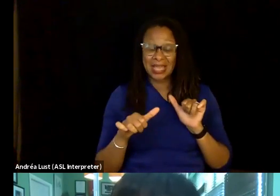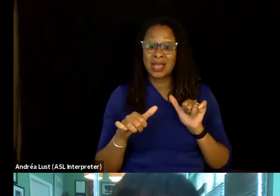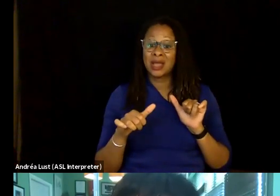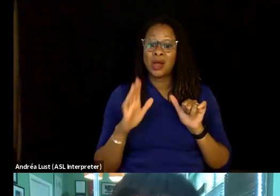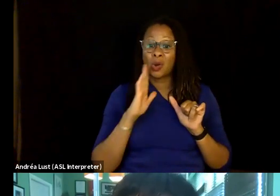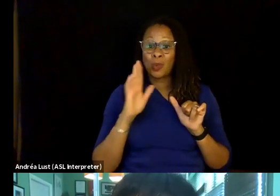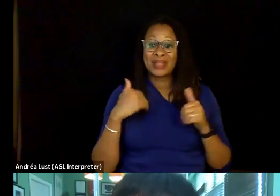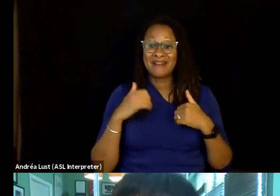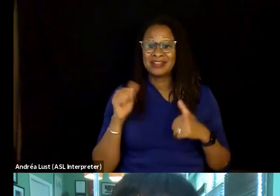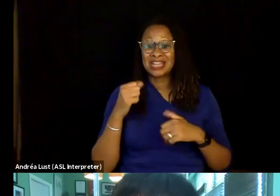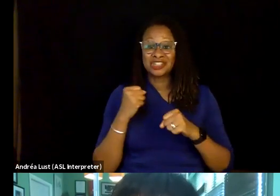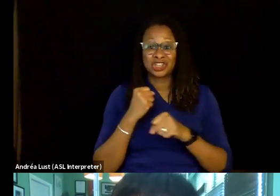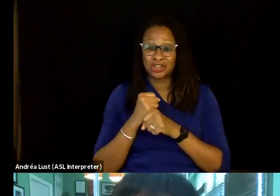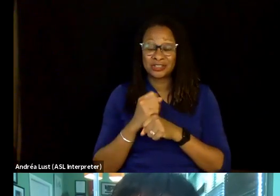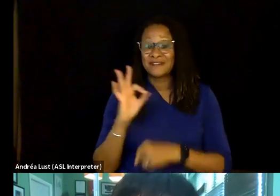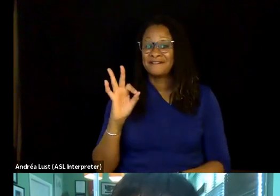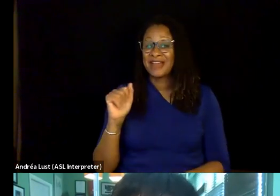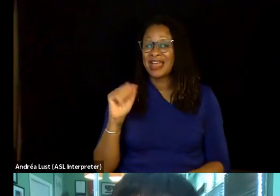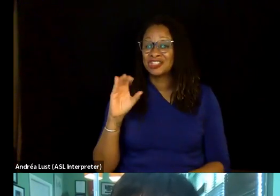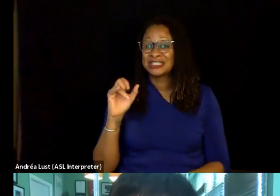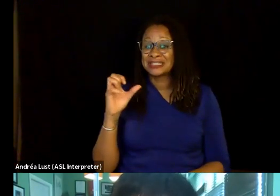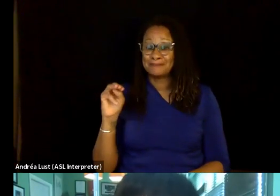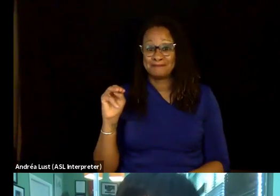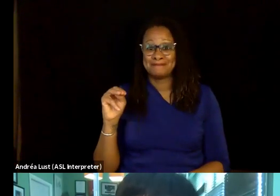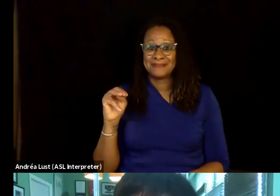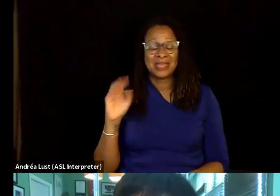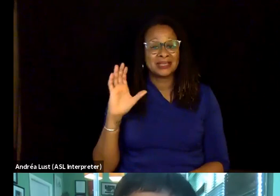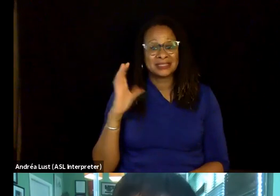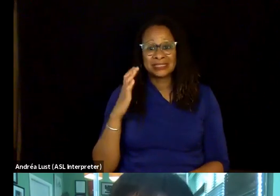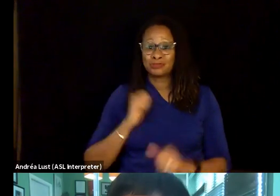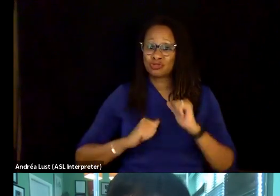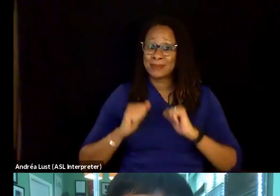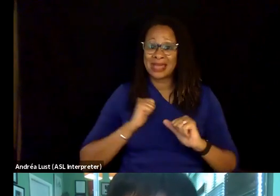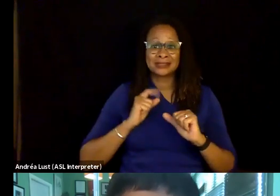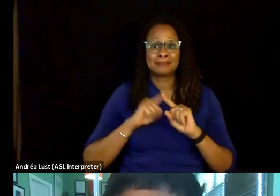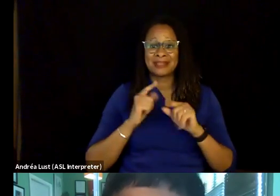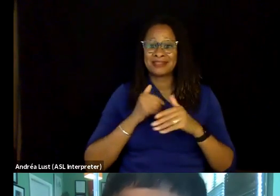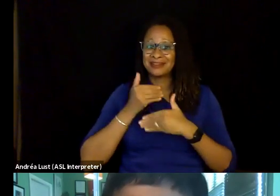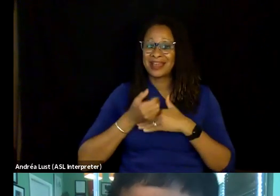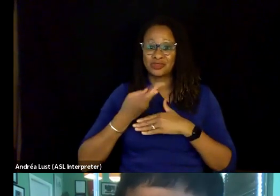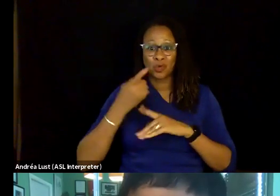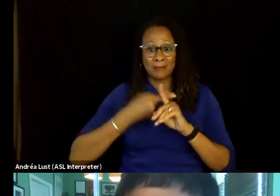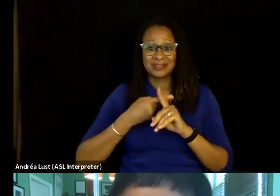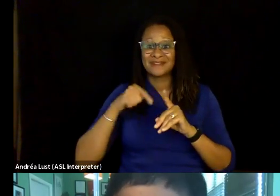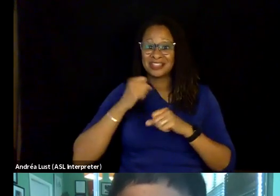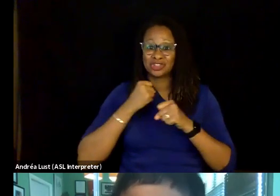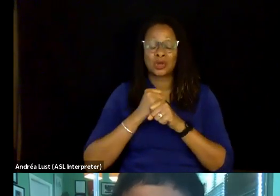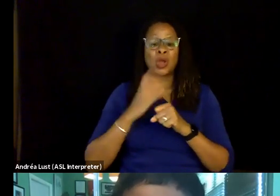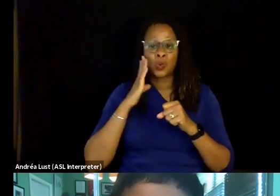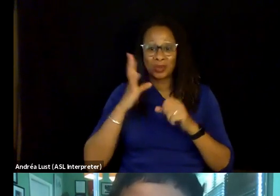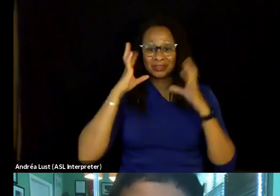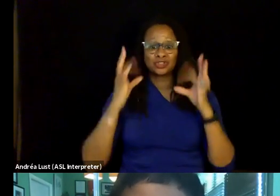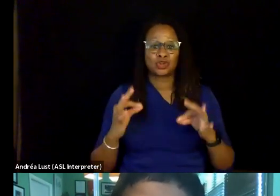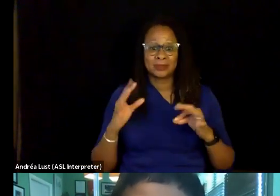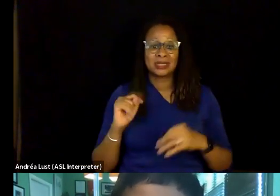of fascism. And that sounds really dramatic, but I think the next few months of this year will determine that, and a lot will depend on